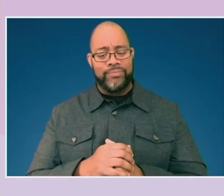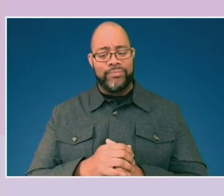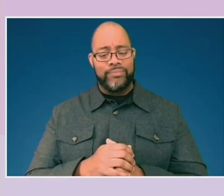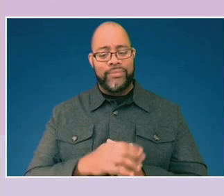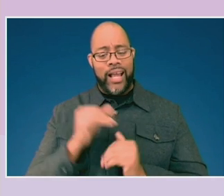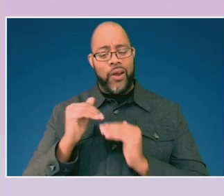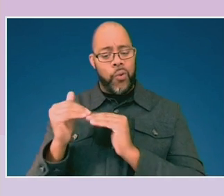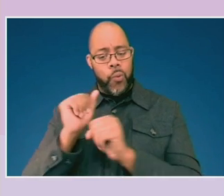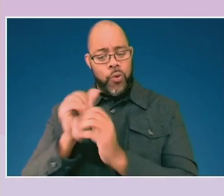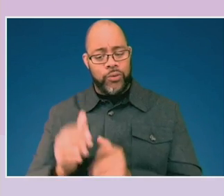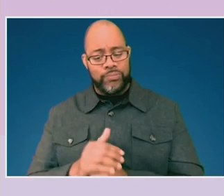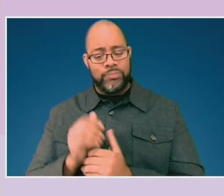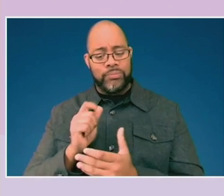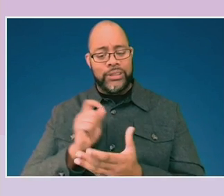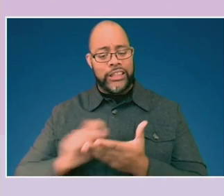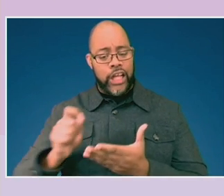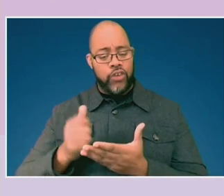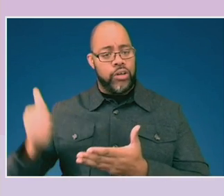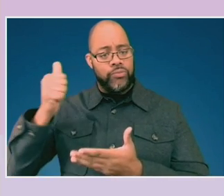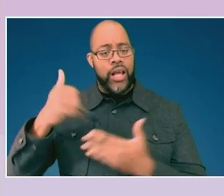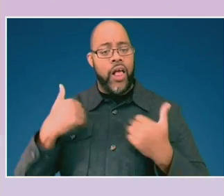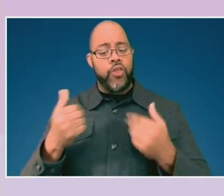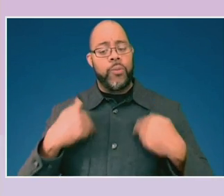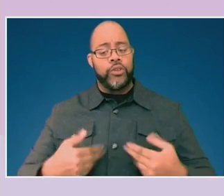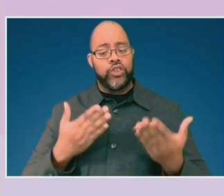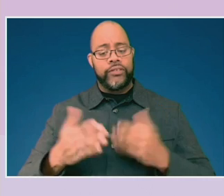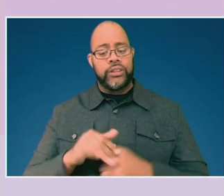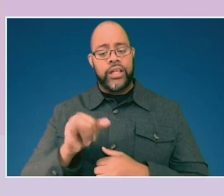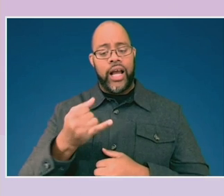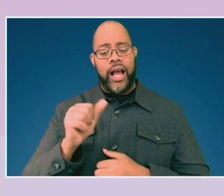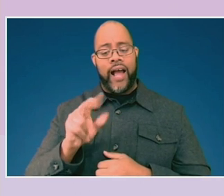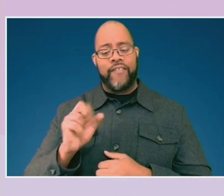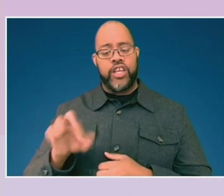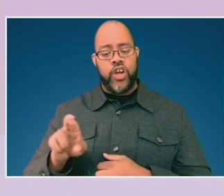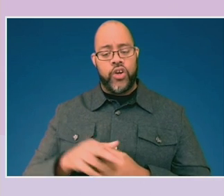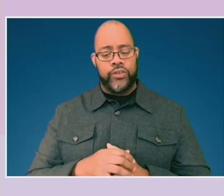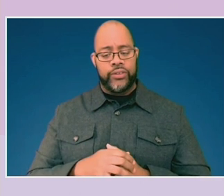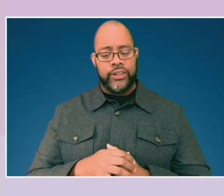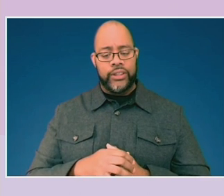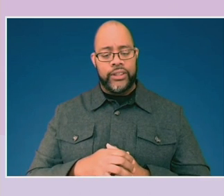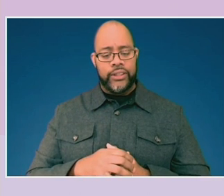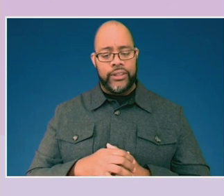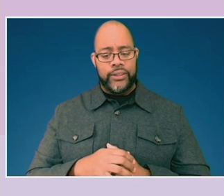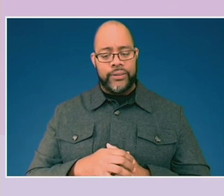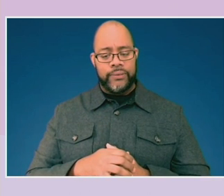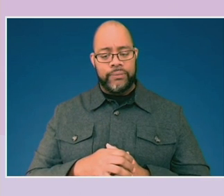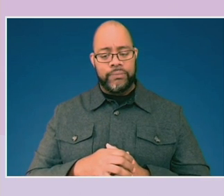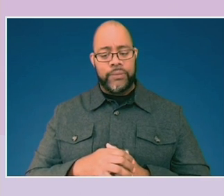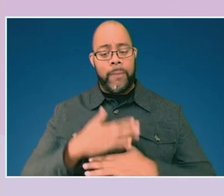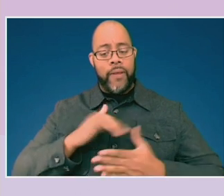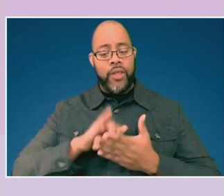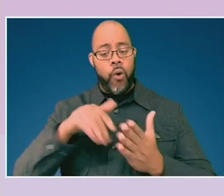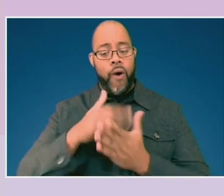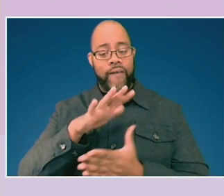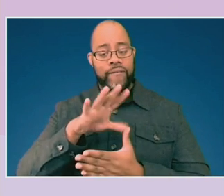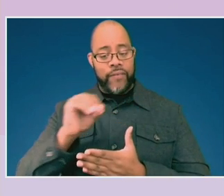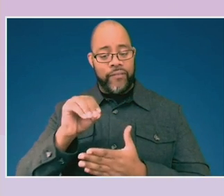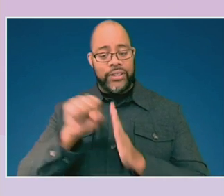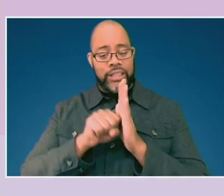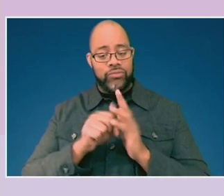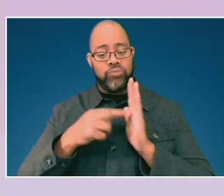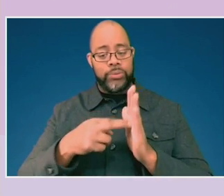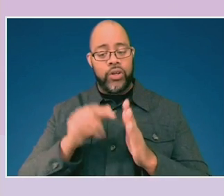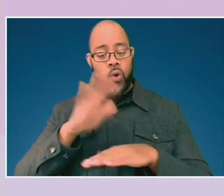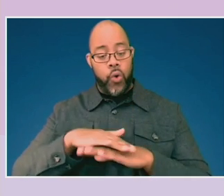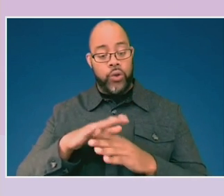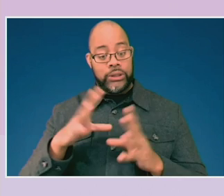colleague, Secretary of Health and Human Services, Javier Becerra. And I'm also pleased that all 50 states are represented on this call